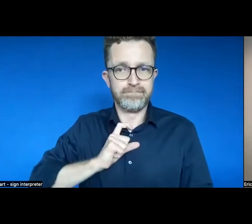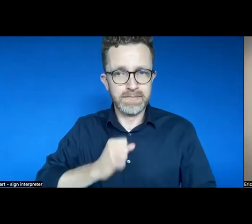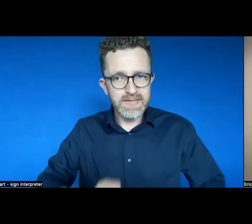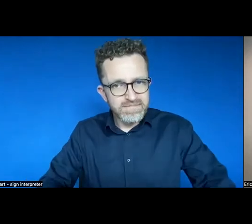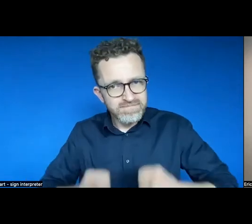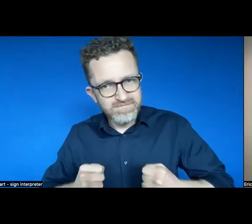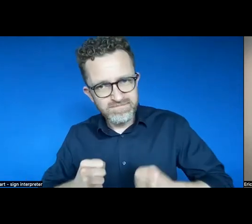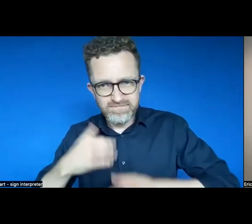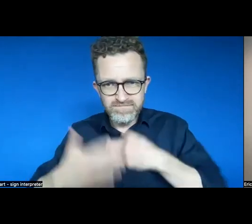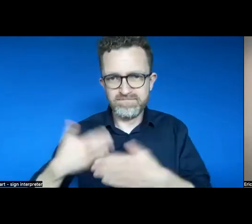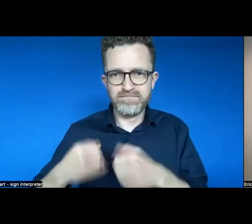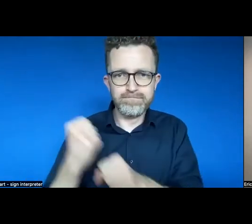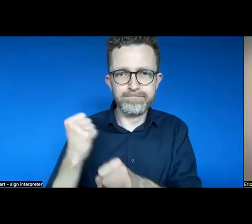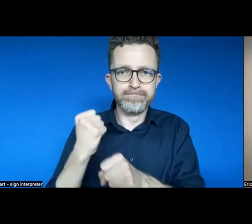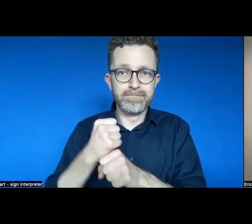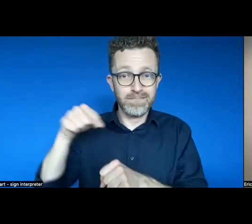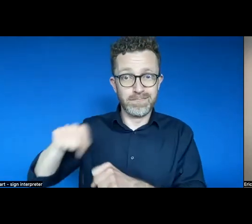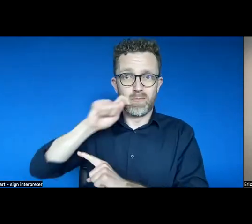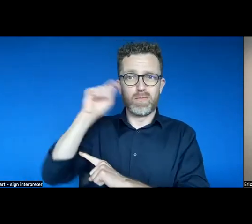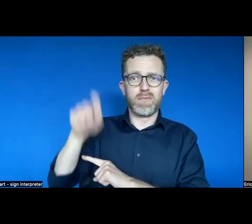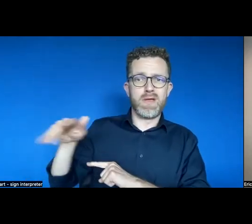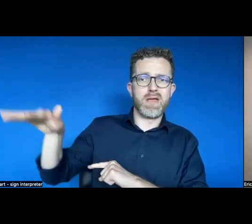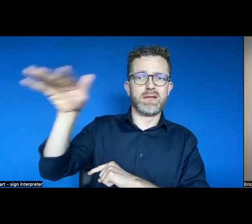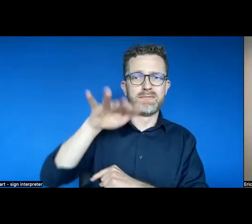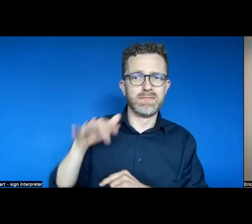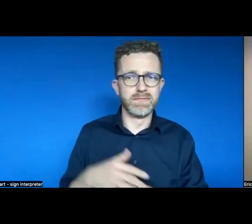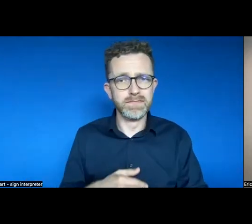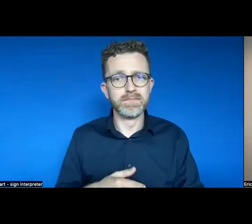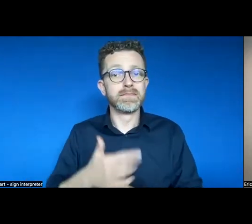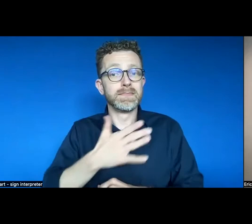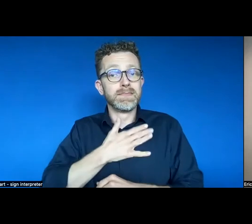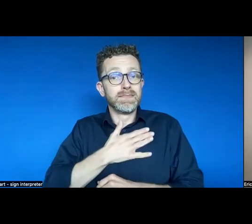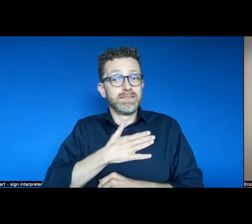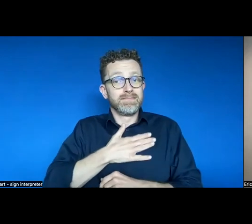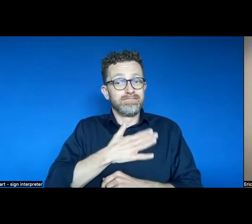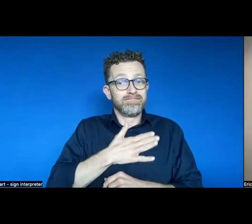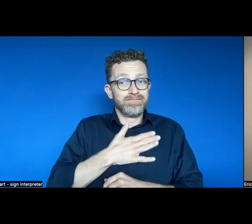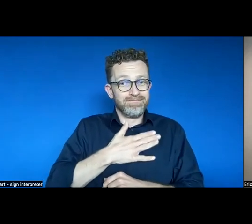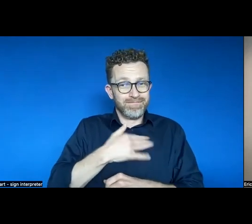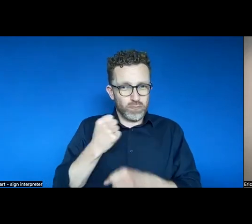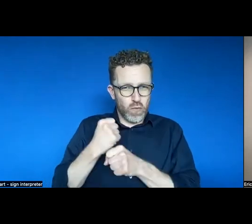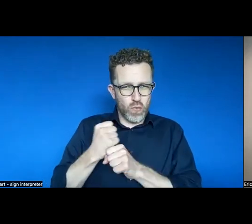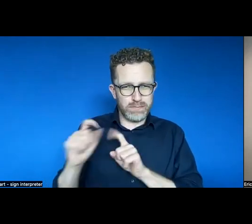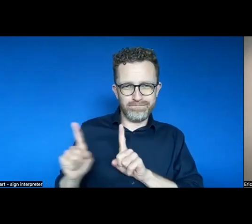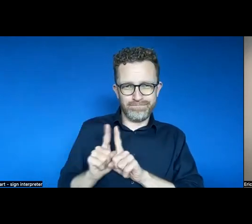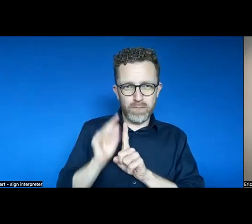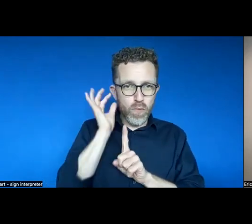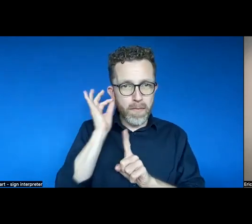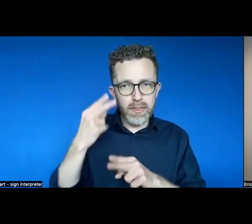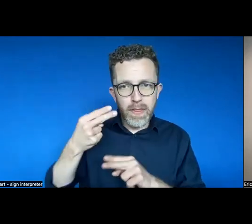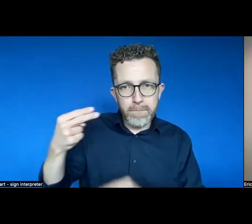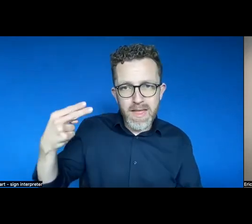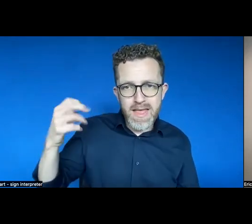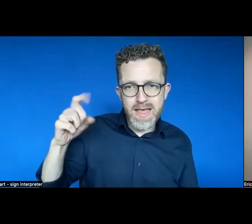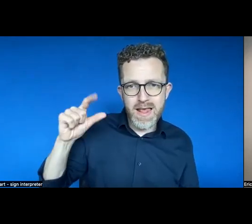but has continued to do this work. You all inspire us to keep at it and to